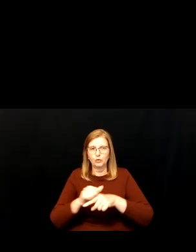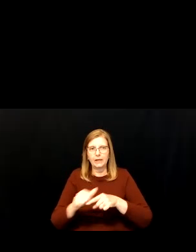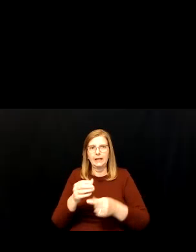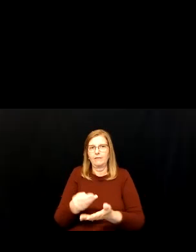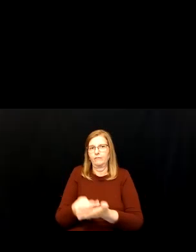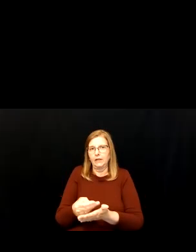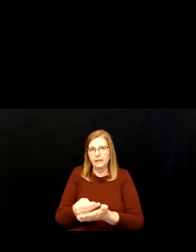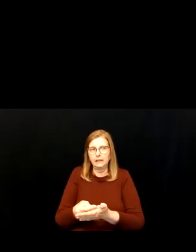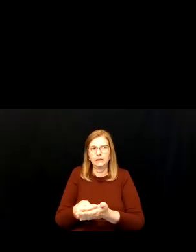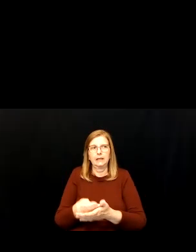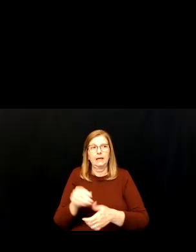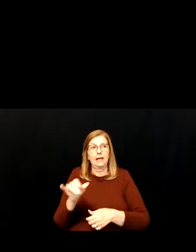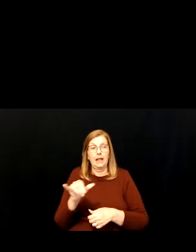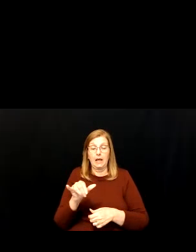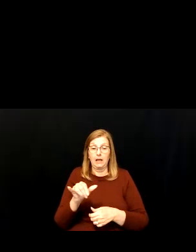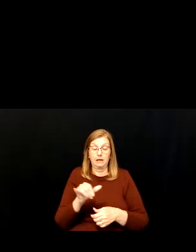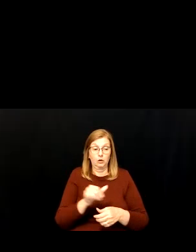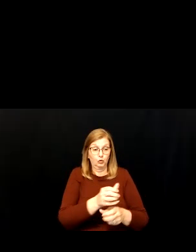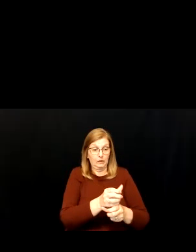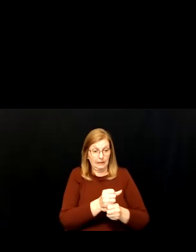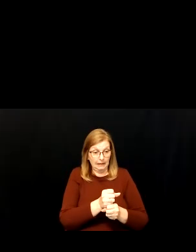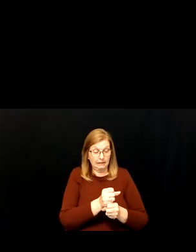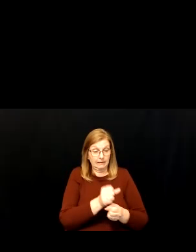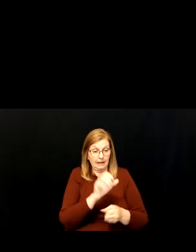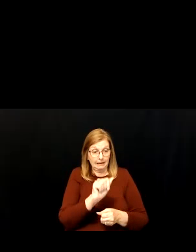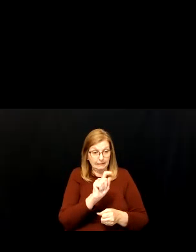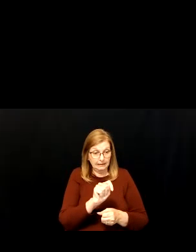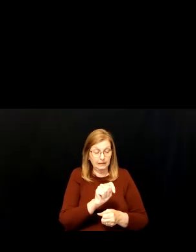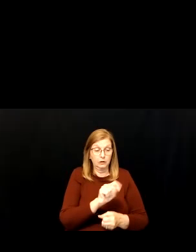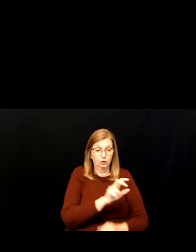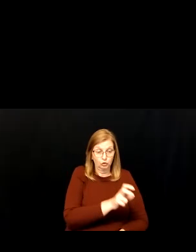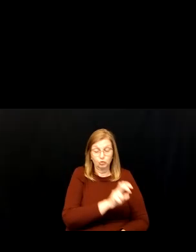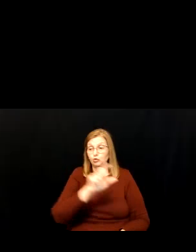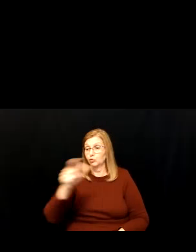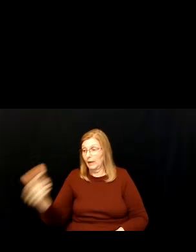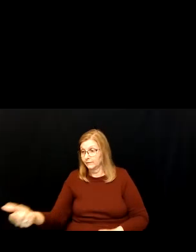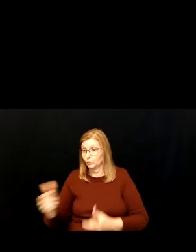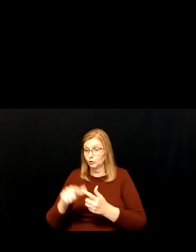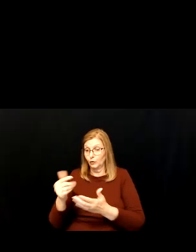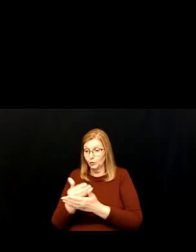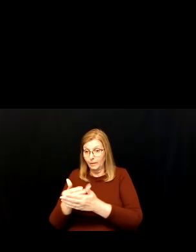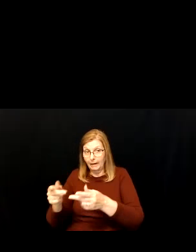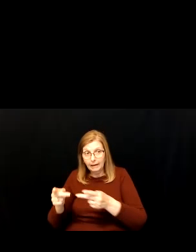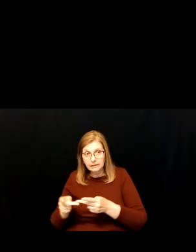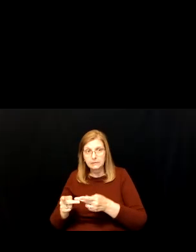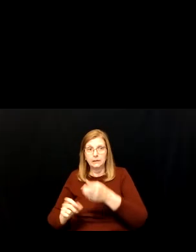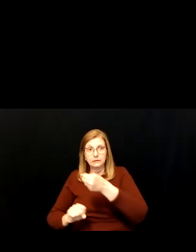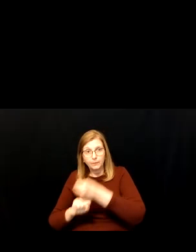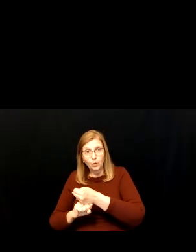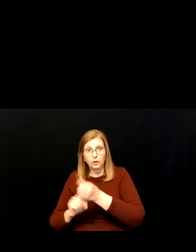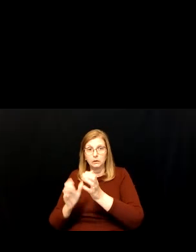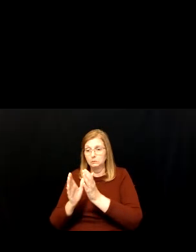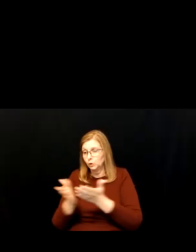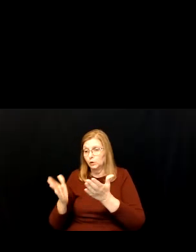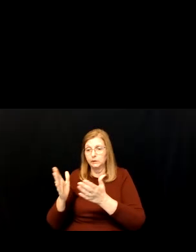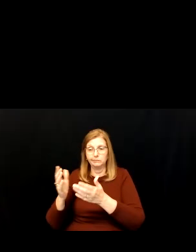as transfer or acquisition of assistive technology, manuals, and support documents, with the intent that a